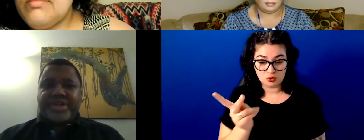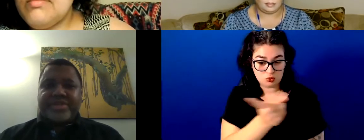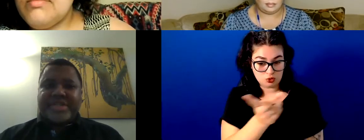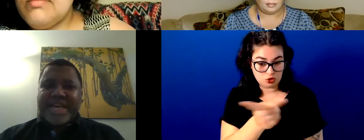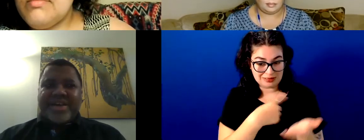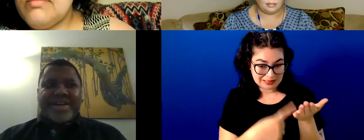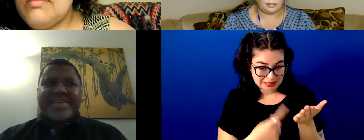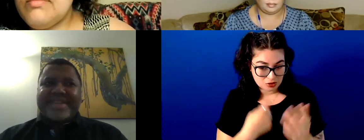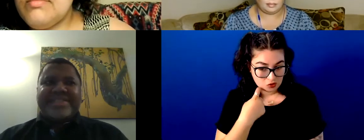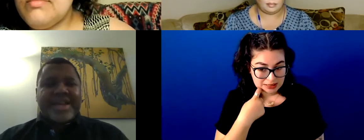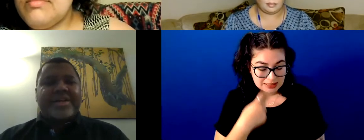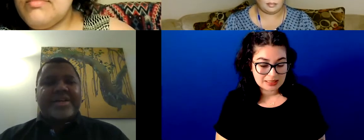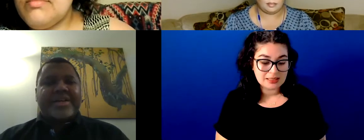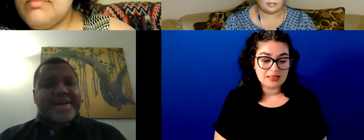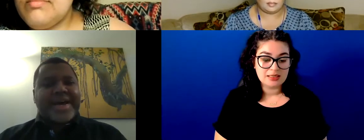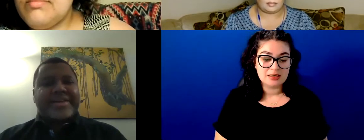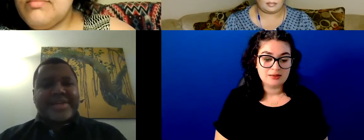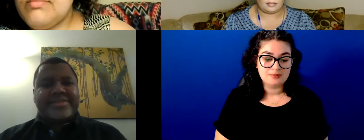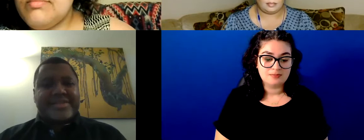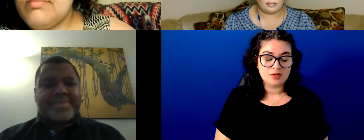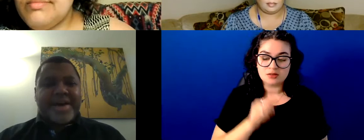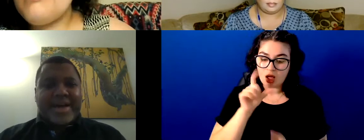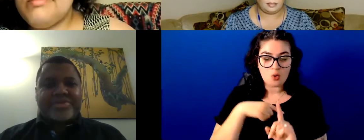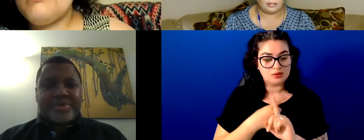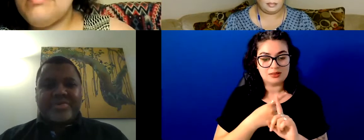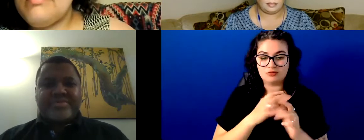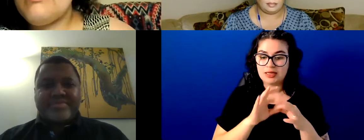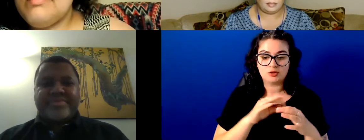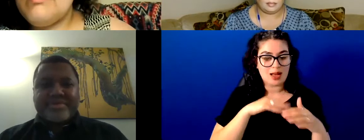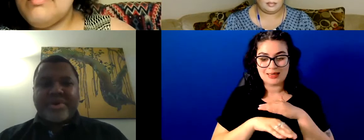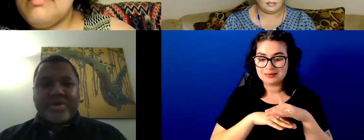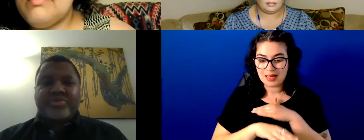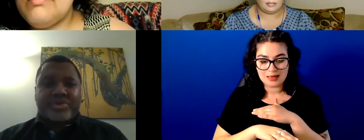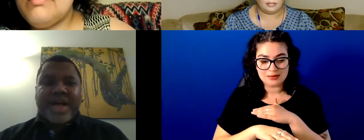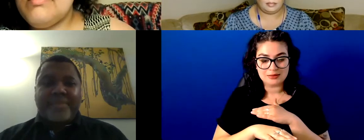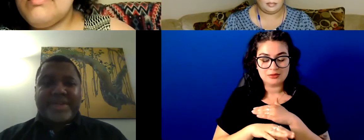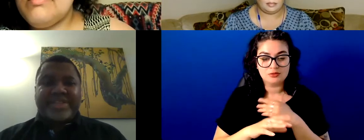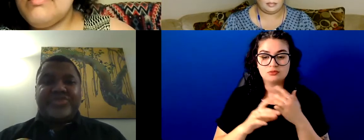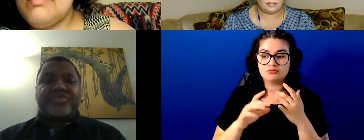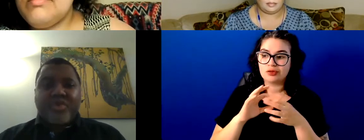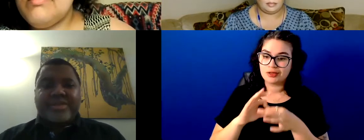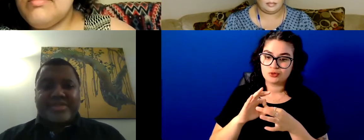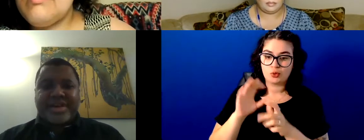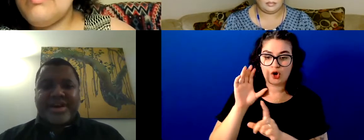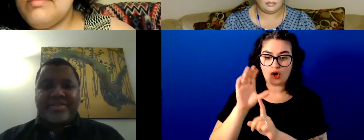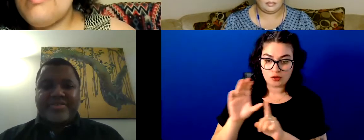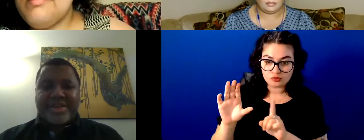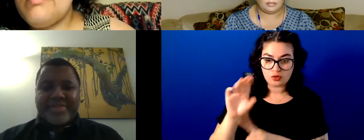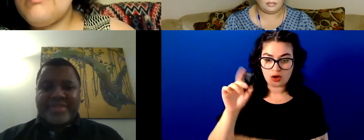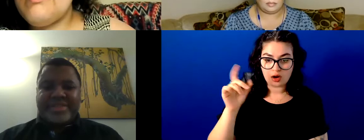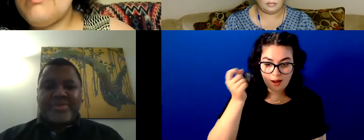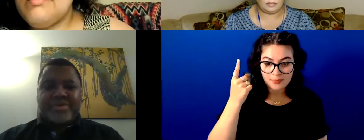about just, it's not just about access, it's about actual cultural competence and trust